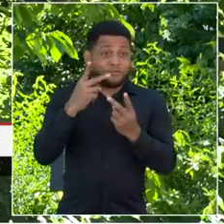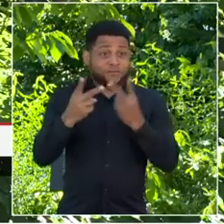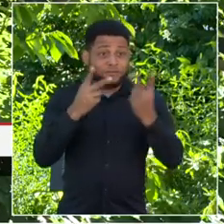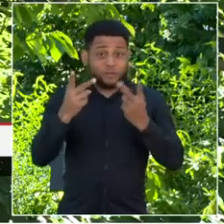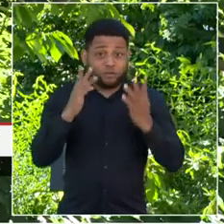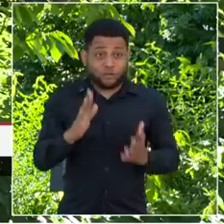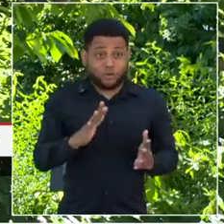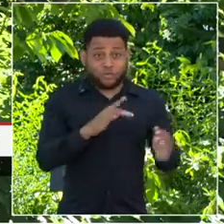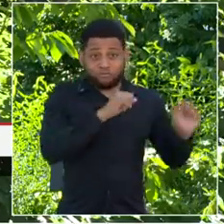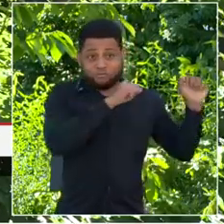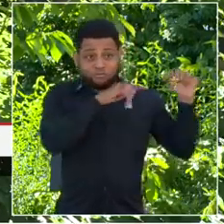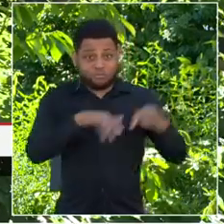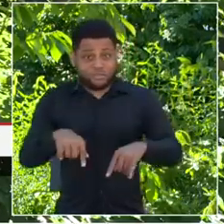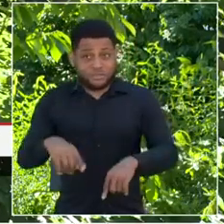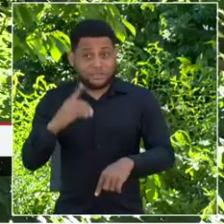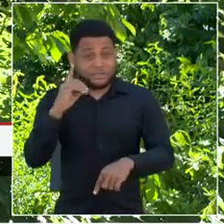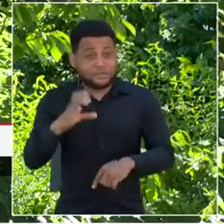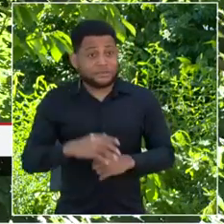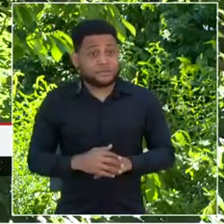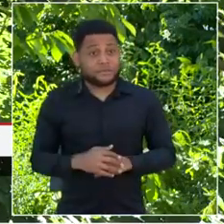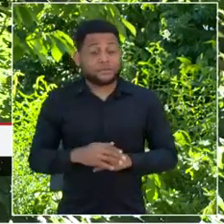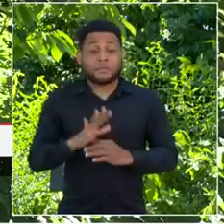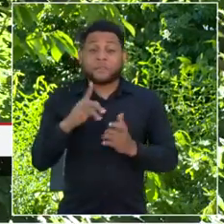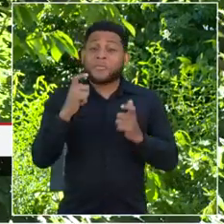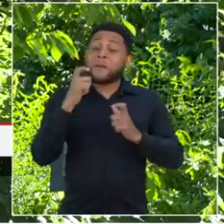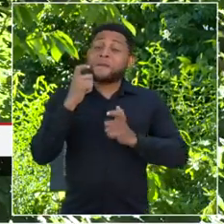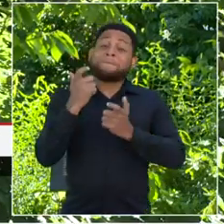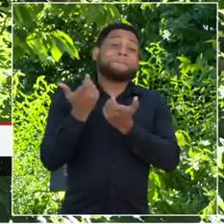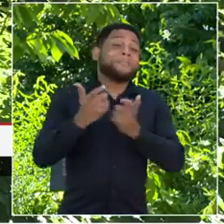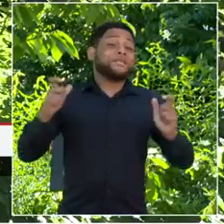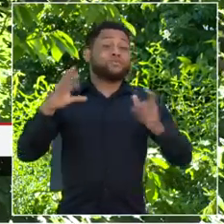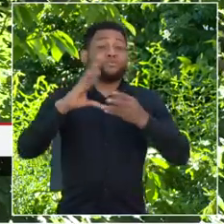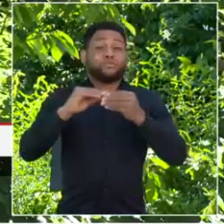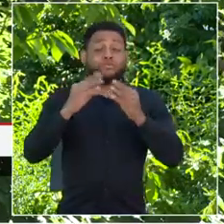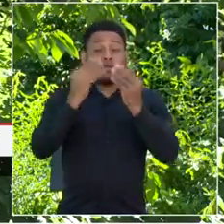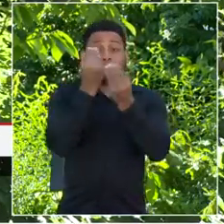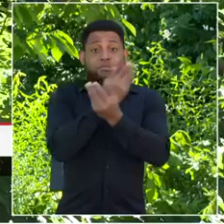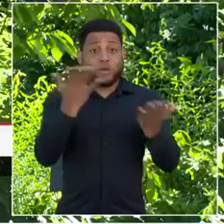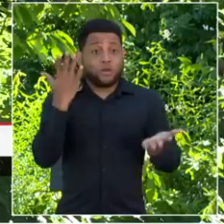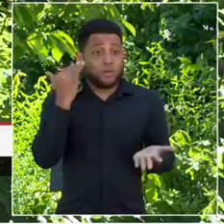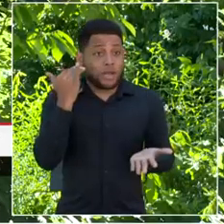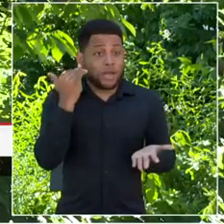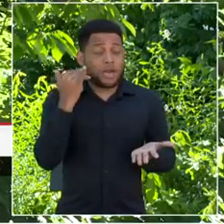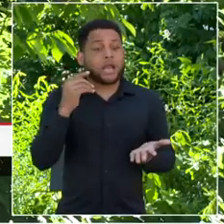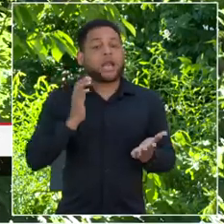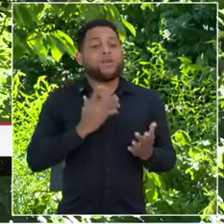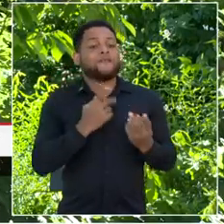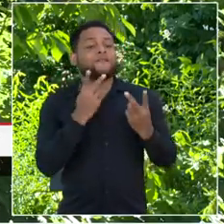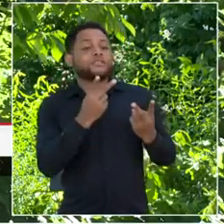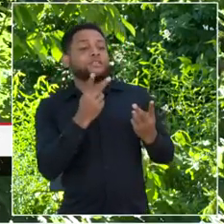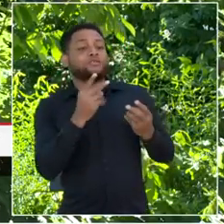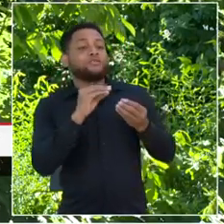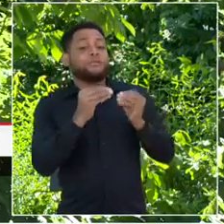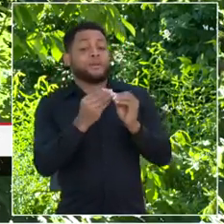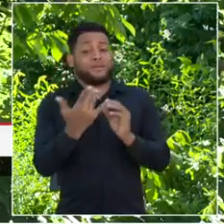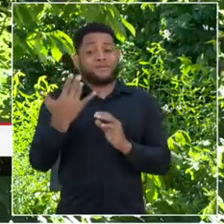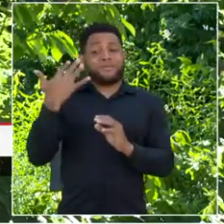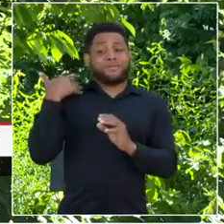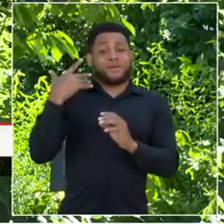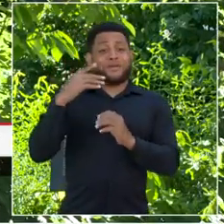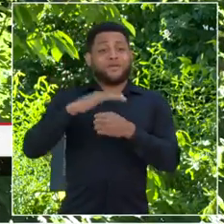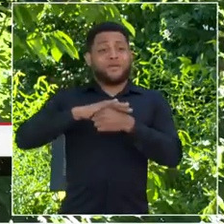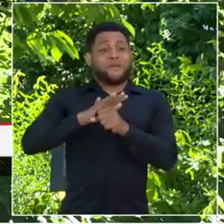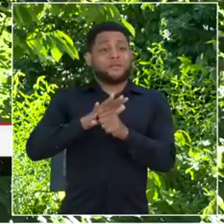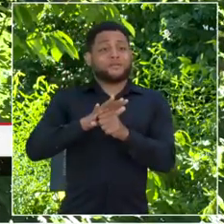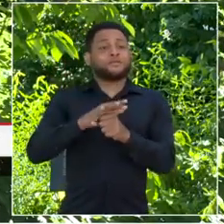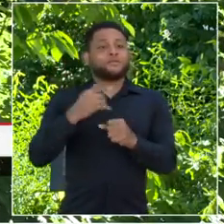And this is big news for so many reasons. Not only does it surpass our visitation before the pandemic, but it's 17% more in